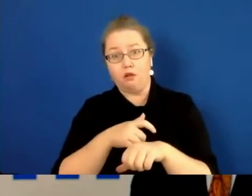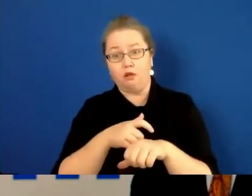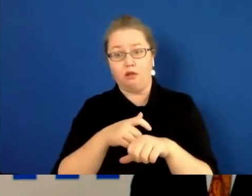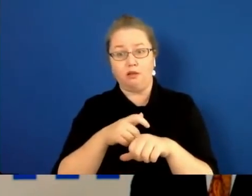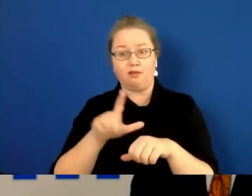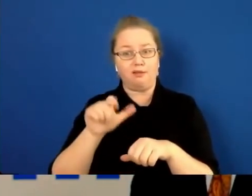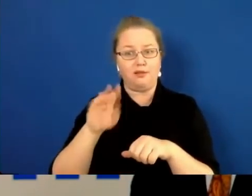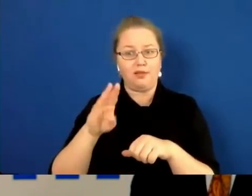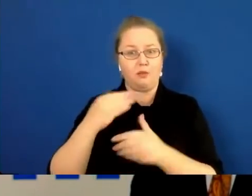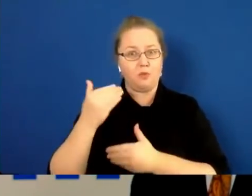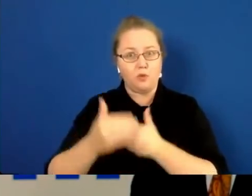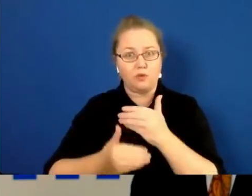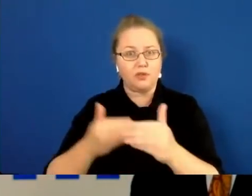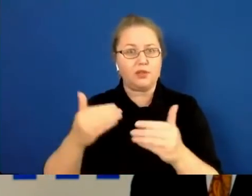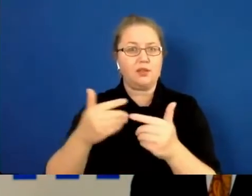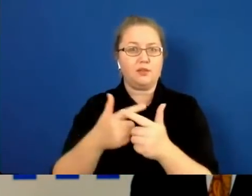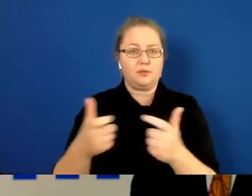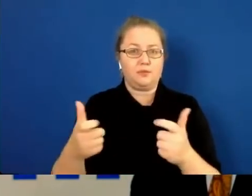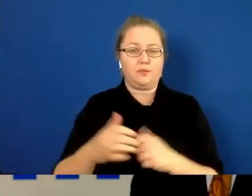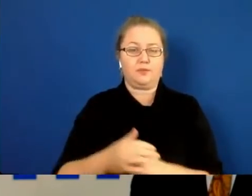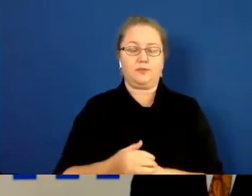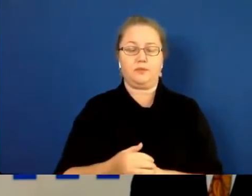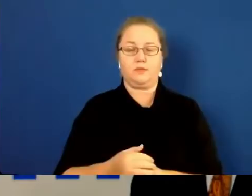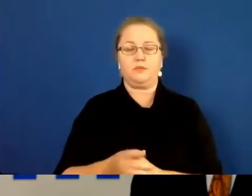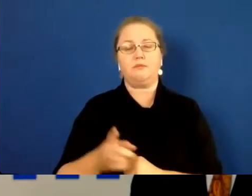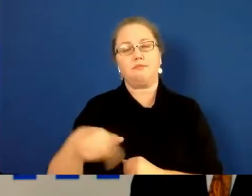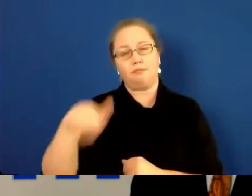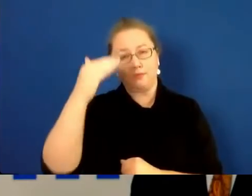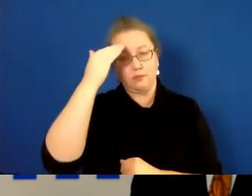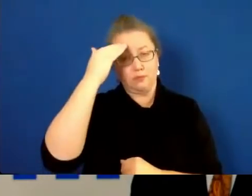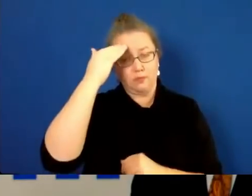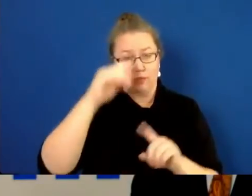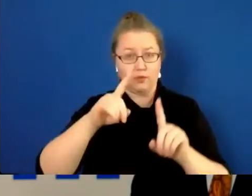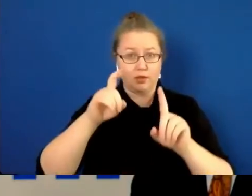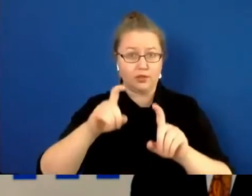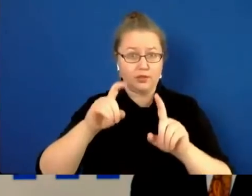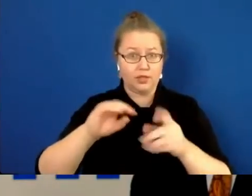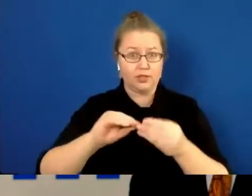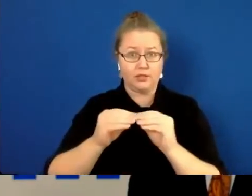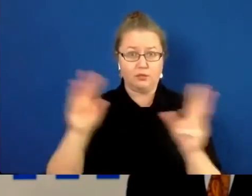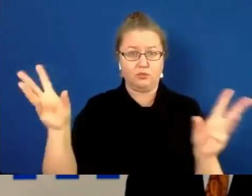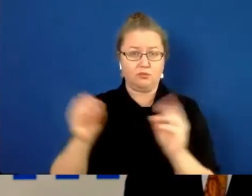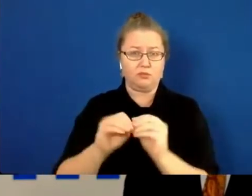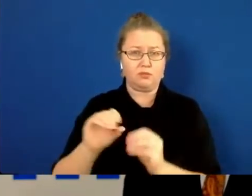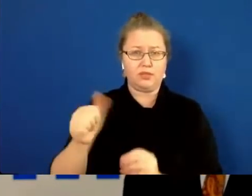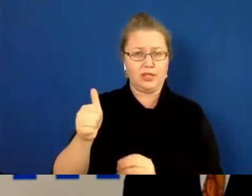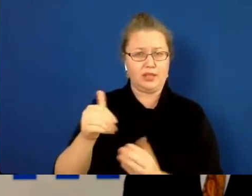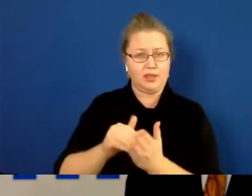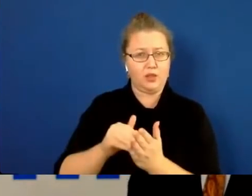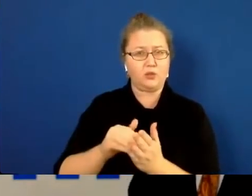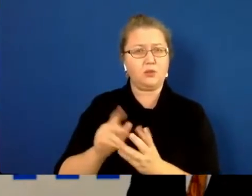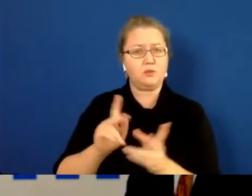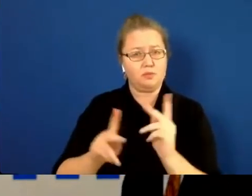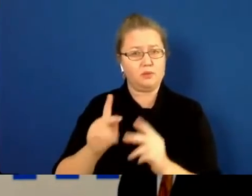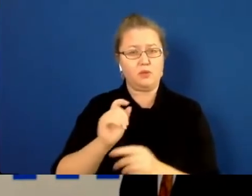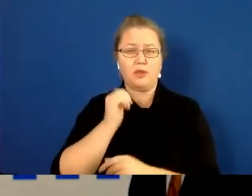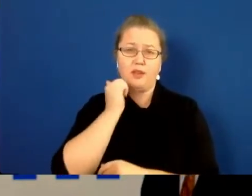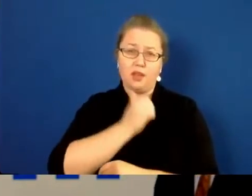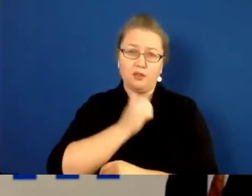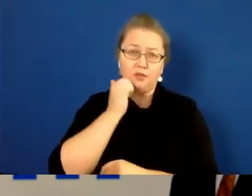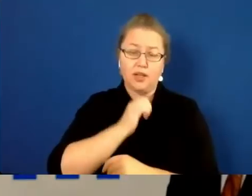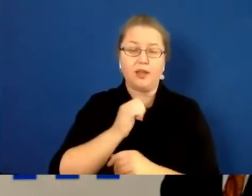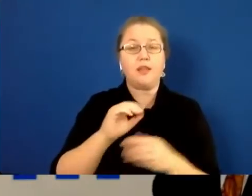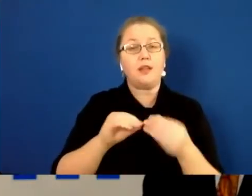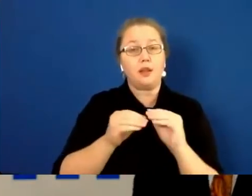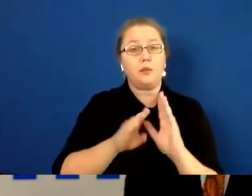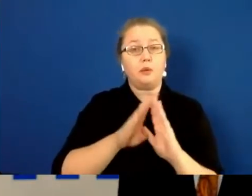closures? Yeah, so I don't have the number right in front of me, but we do post that on the rolling 7-day average. I think